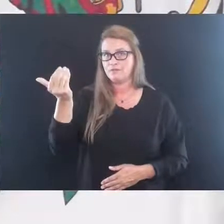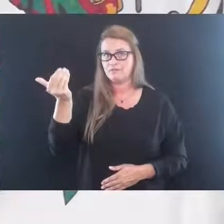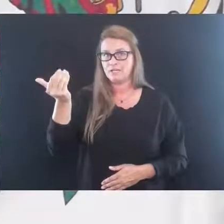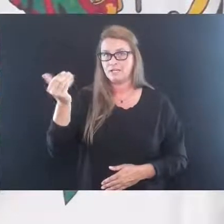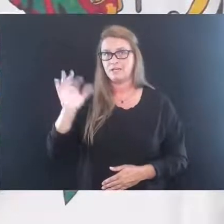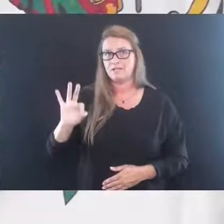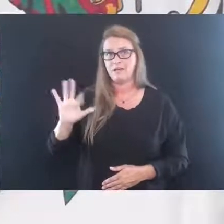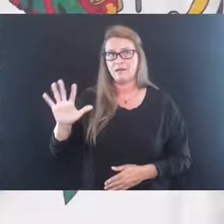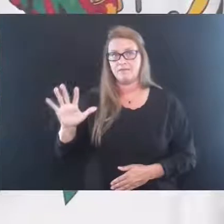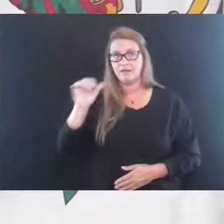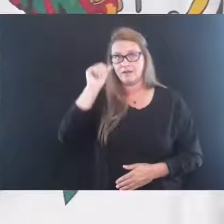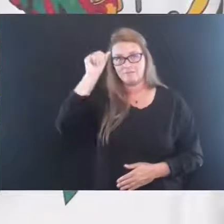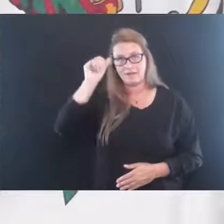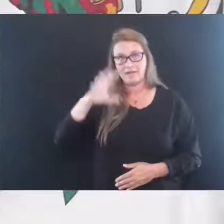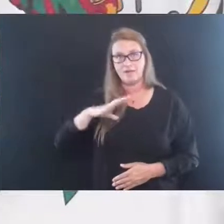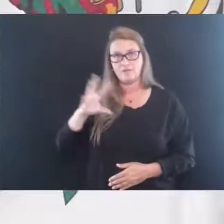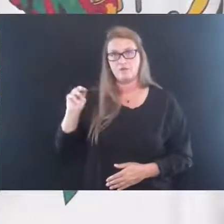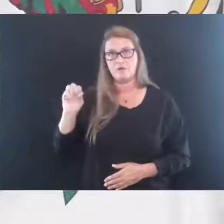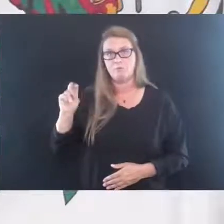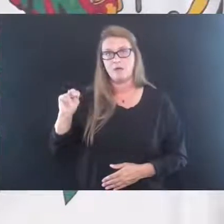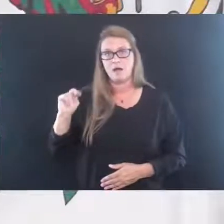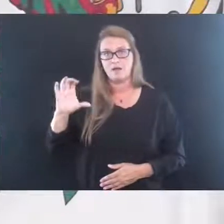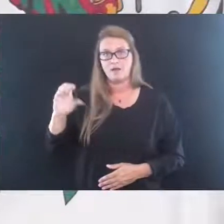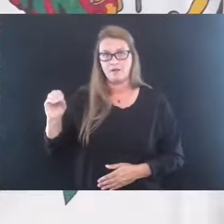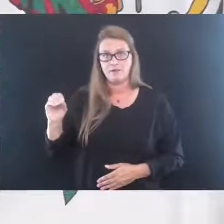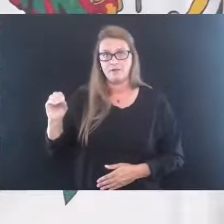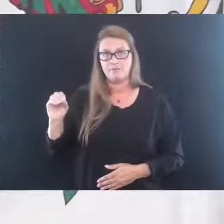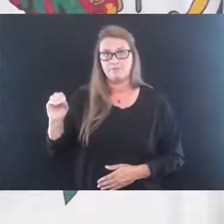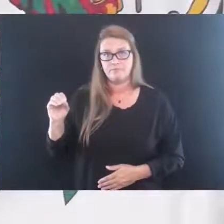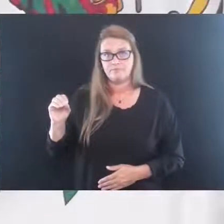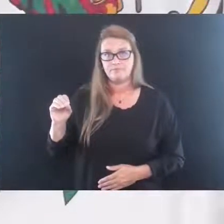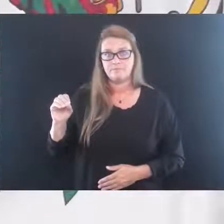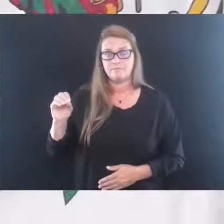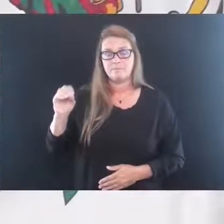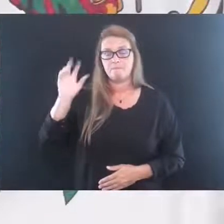a 95-year-old male from Monongahela County. The